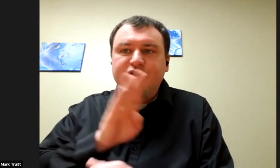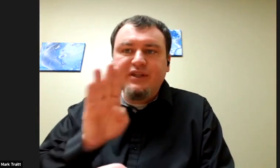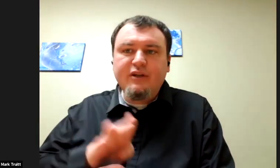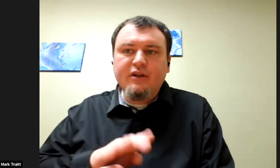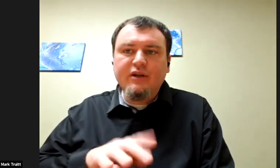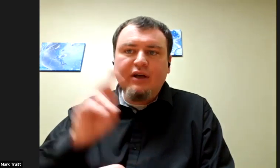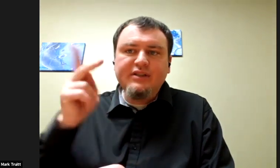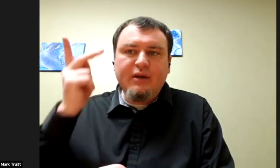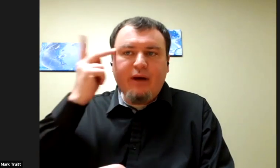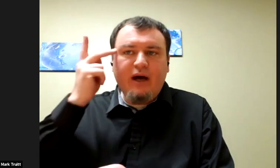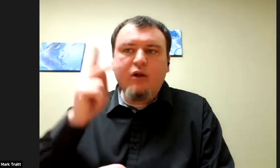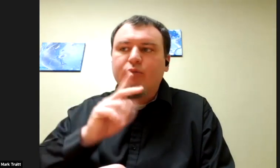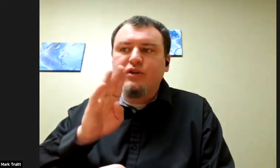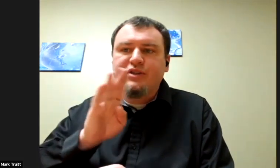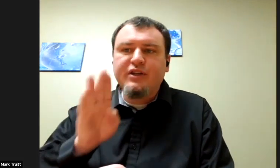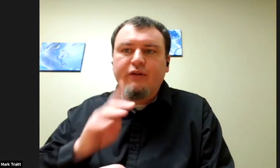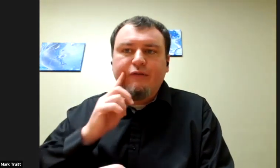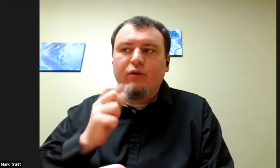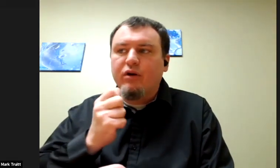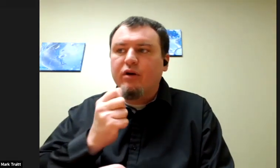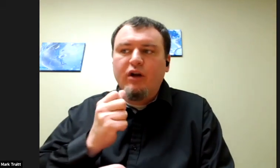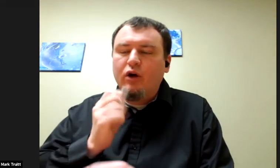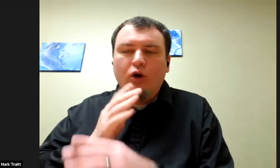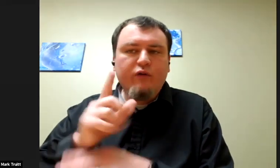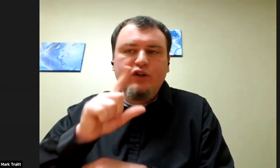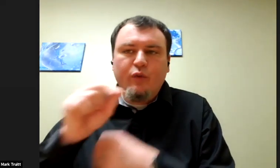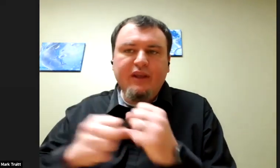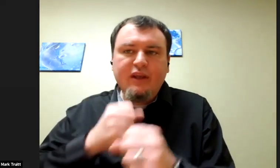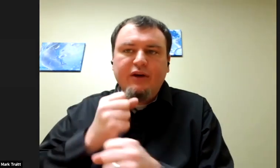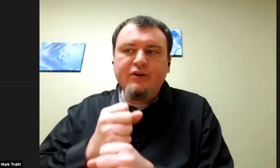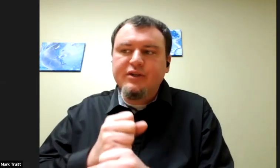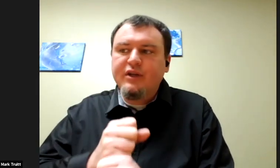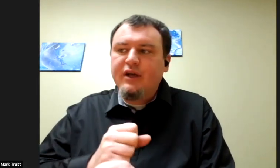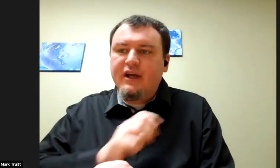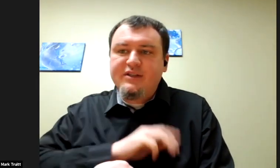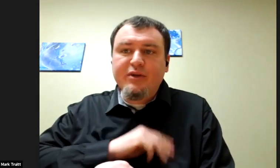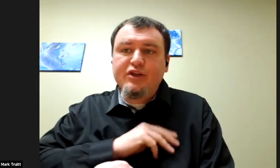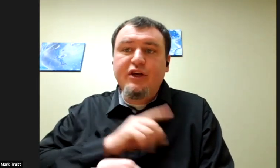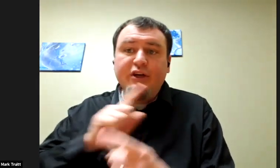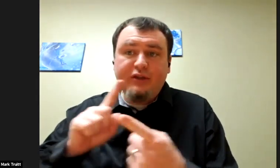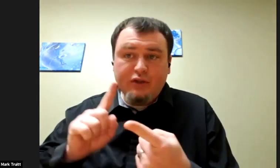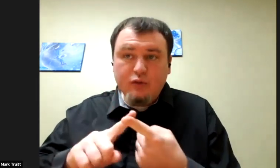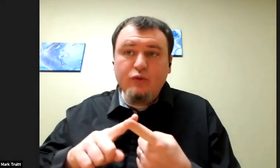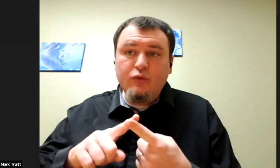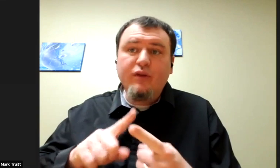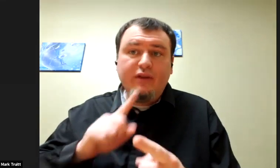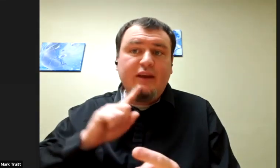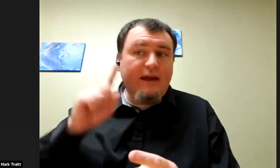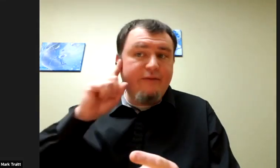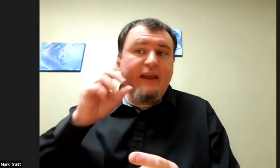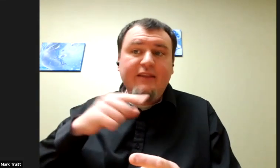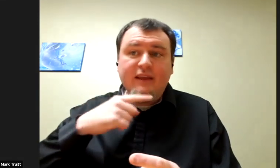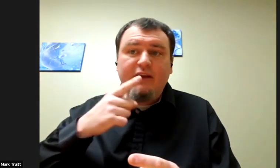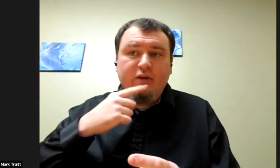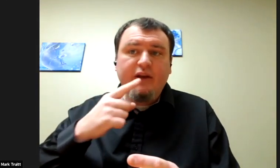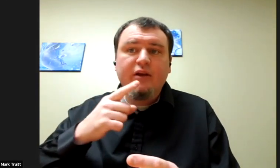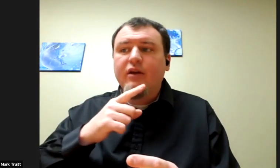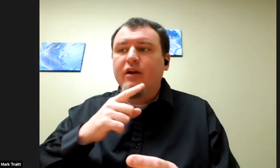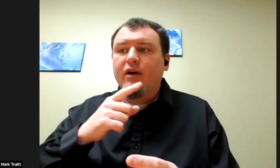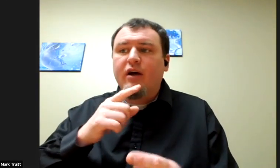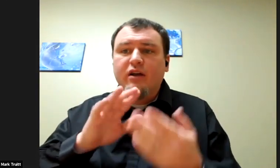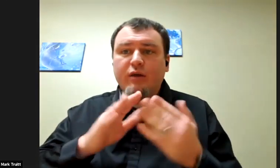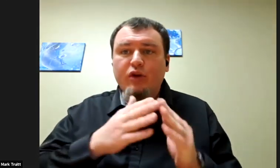in Brazil, São Paulo, Brazil, for over 20 years as a missionary to the deaf and the